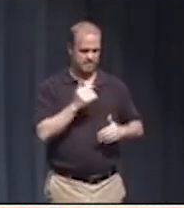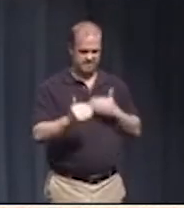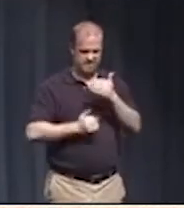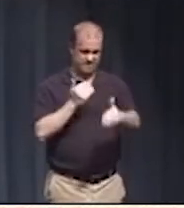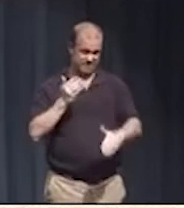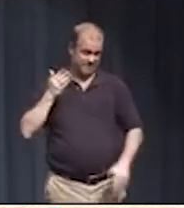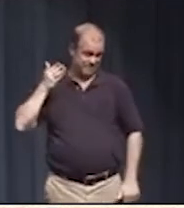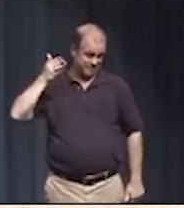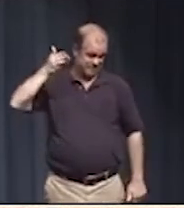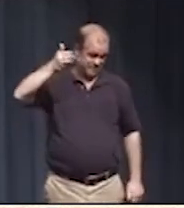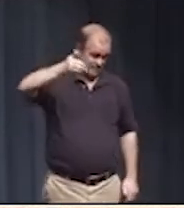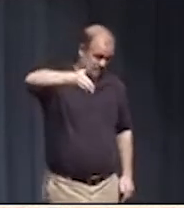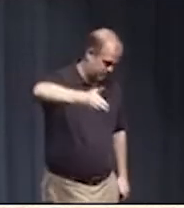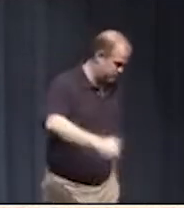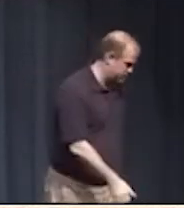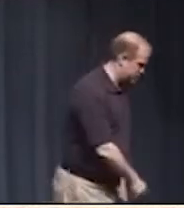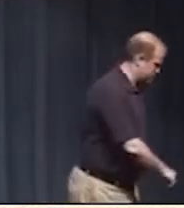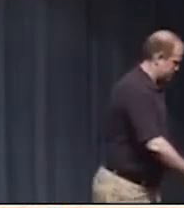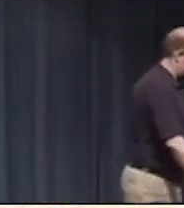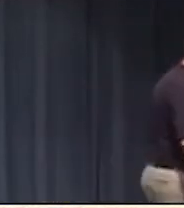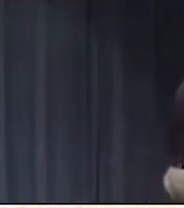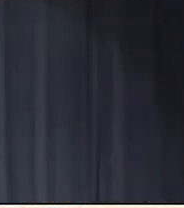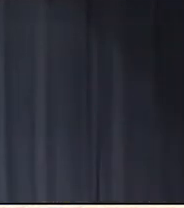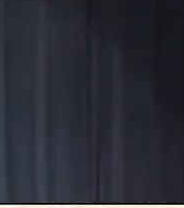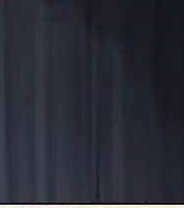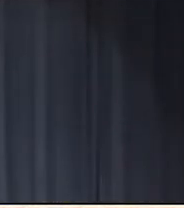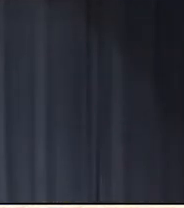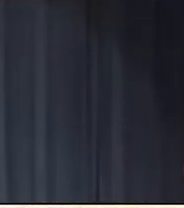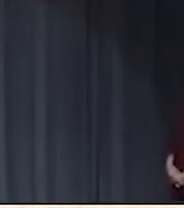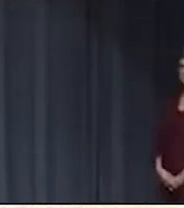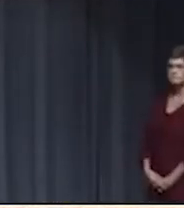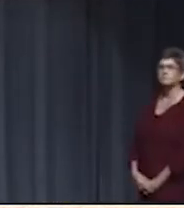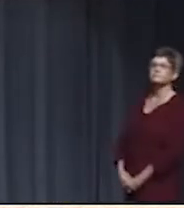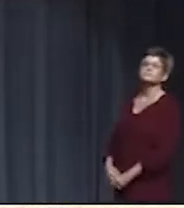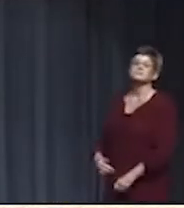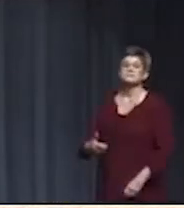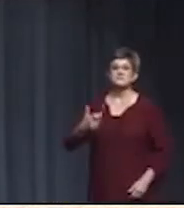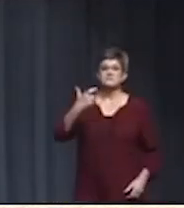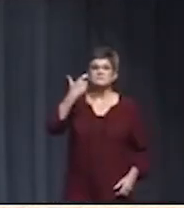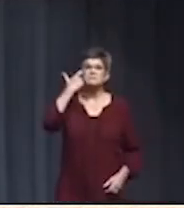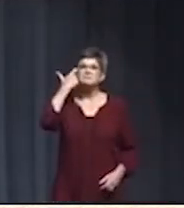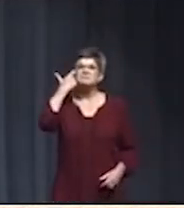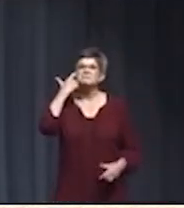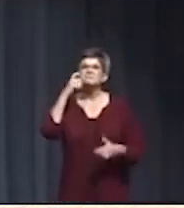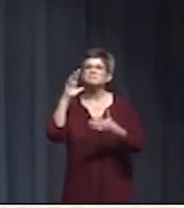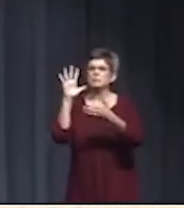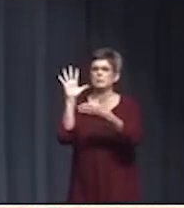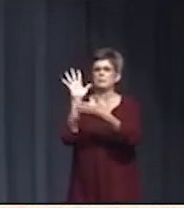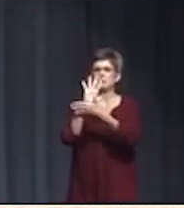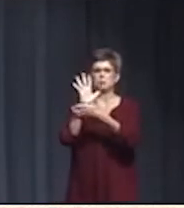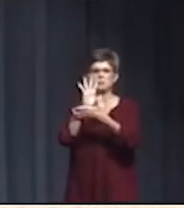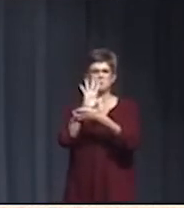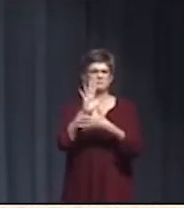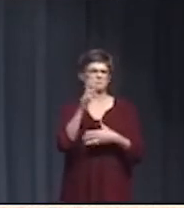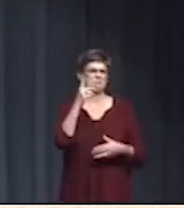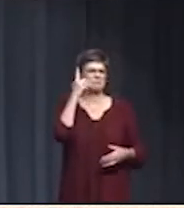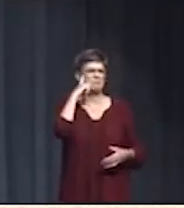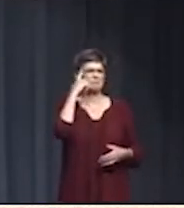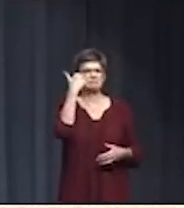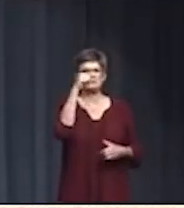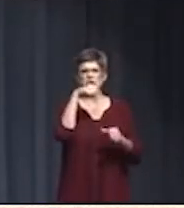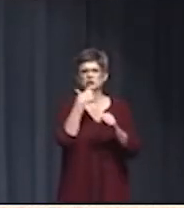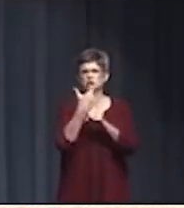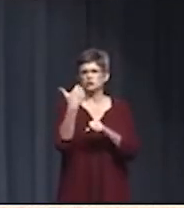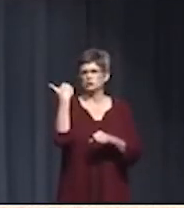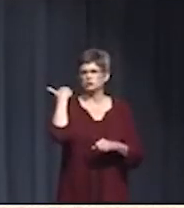forward to today's time. There was a movie not long ago, maybe about 10 years ago now.